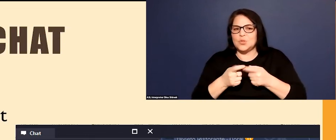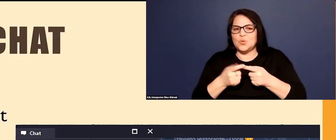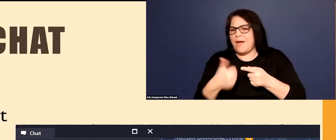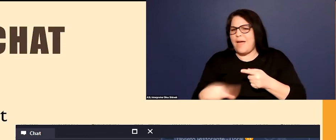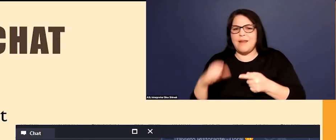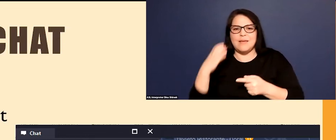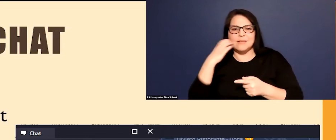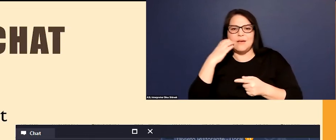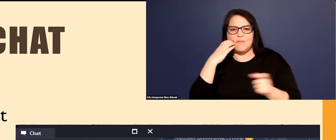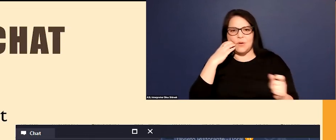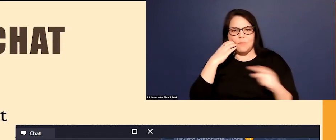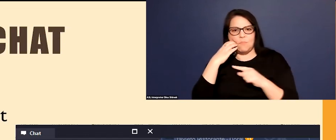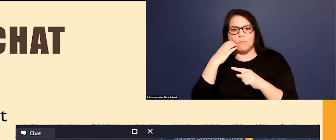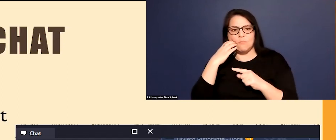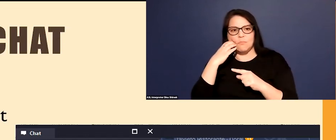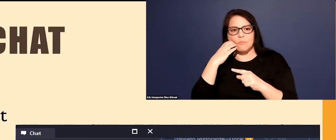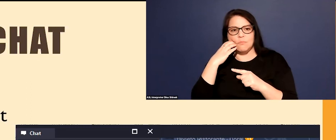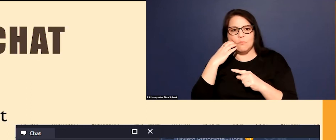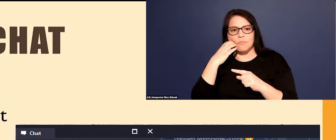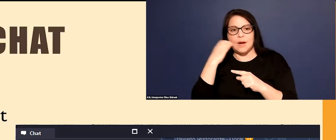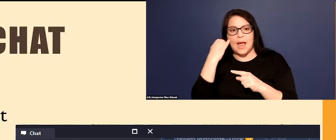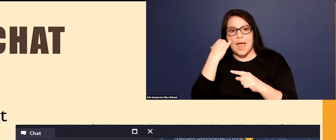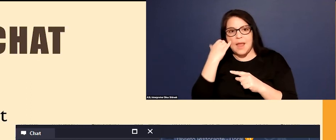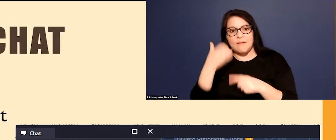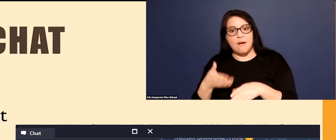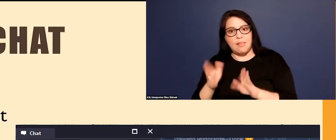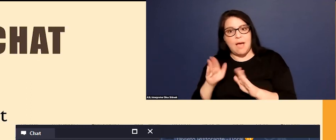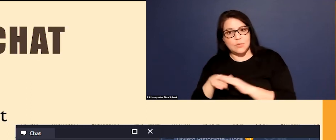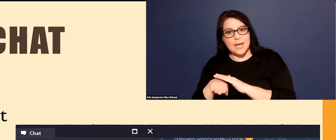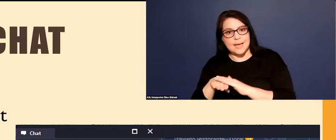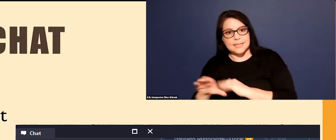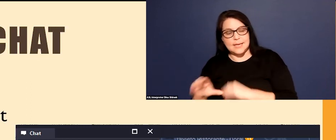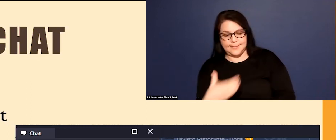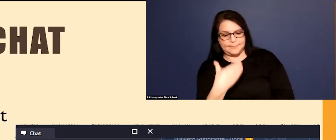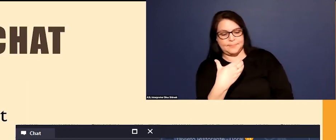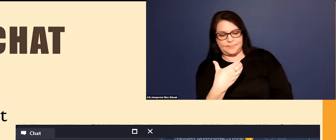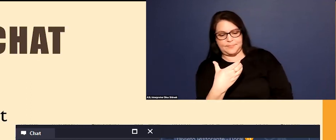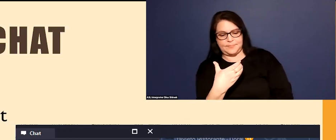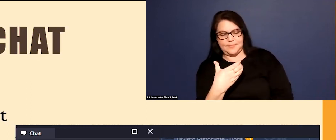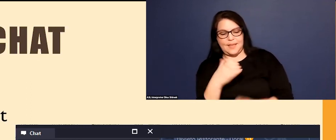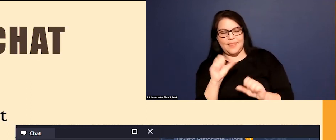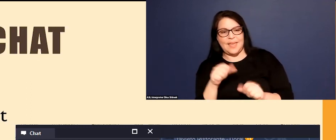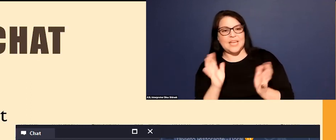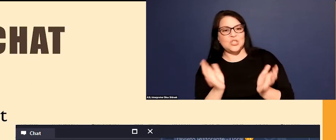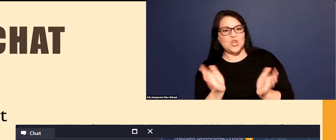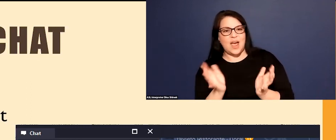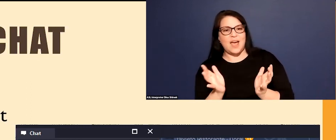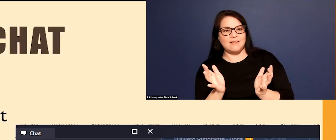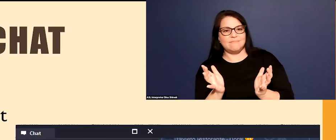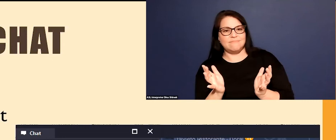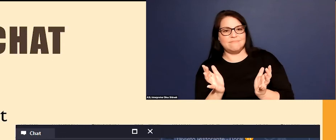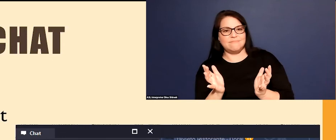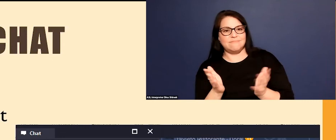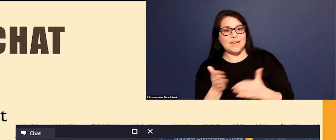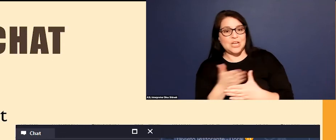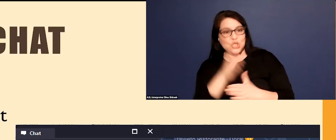phone, and if the caller allows access, they will be able to chat and share